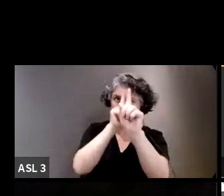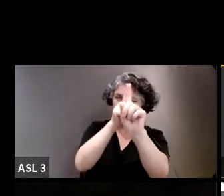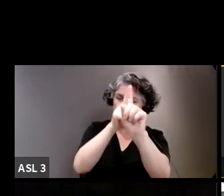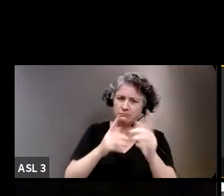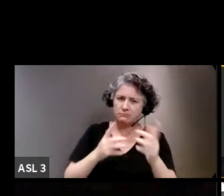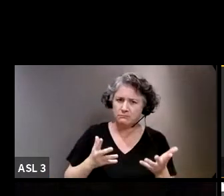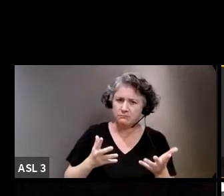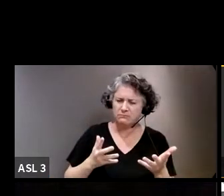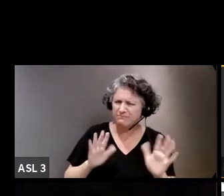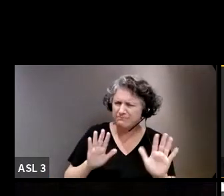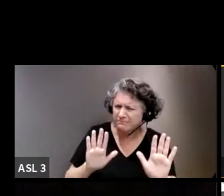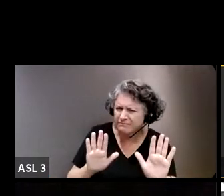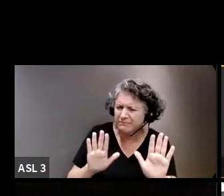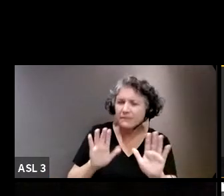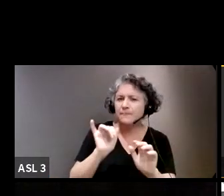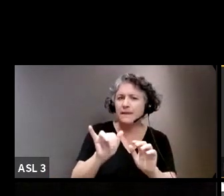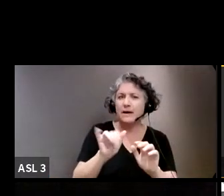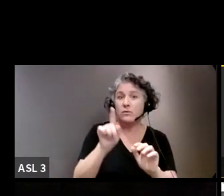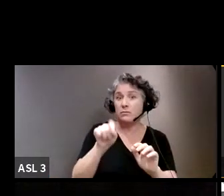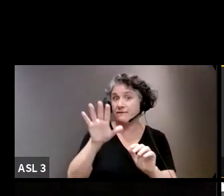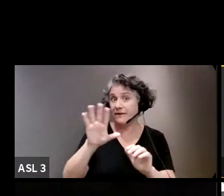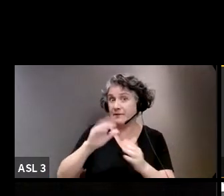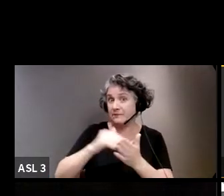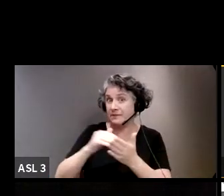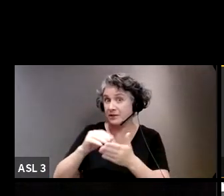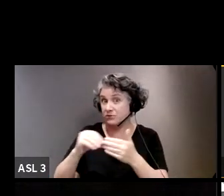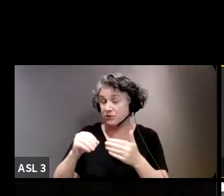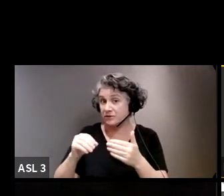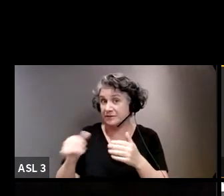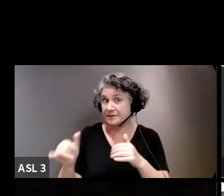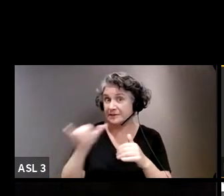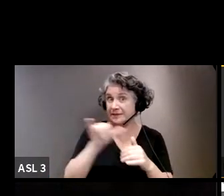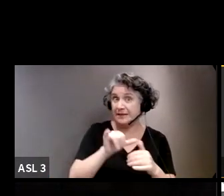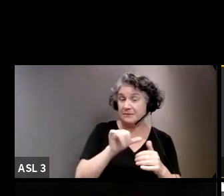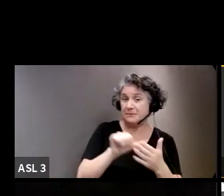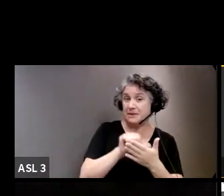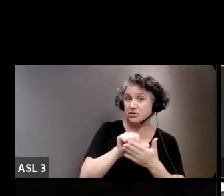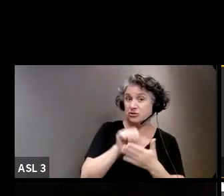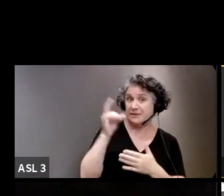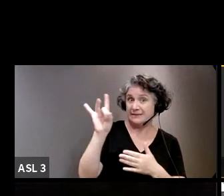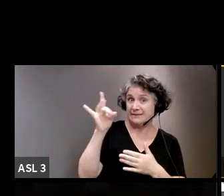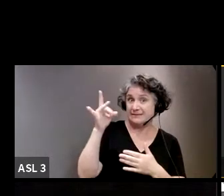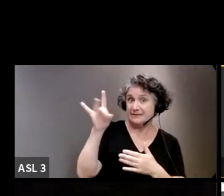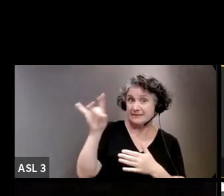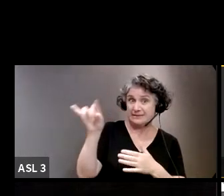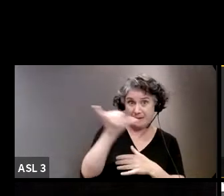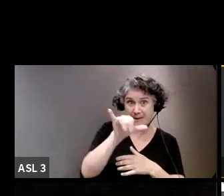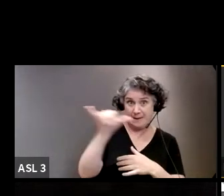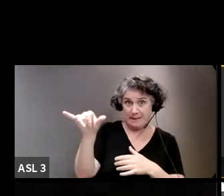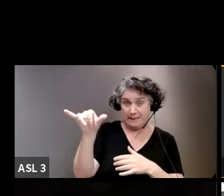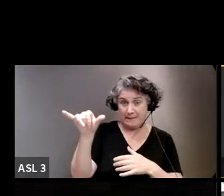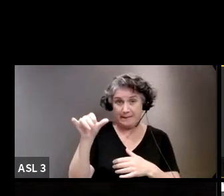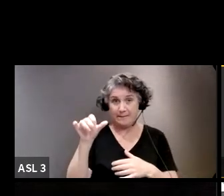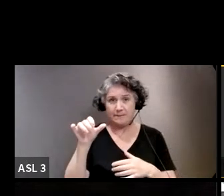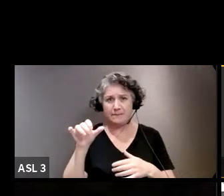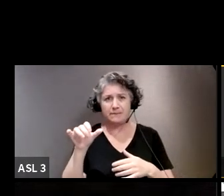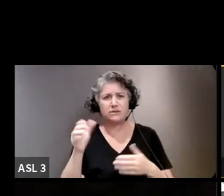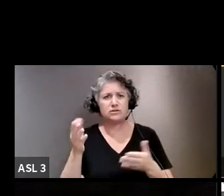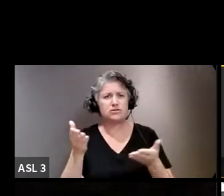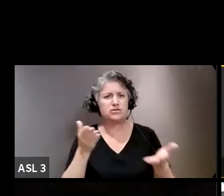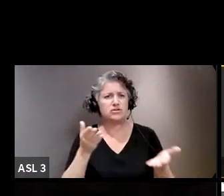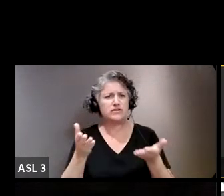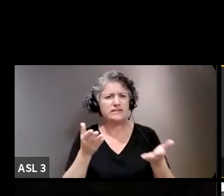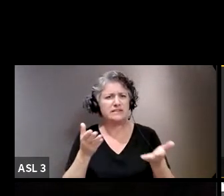is is that the same 1.5 million dollars that's mentioned on page 18 and can the service provide additional